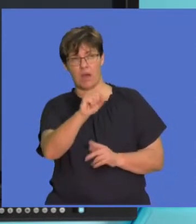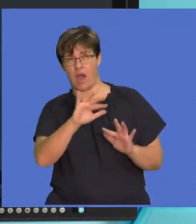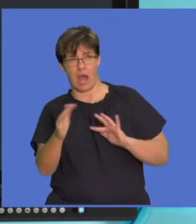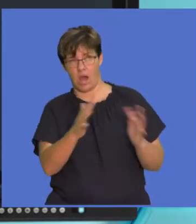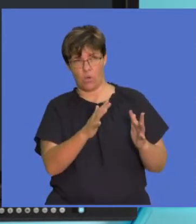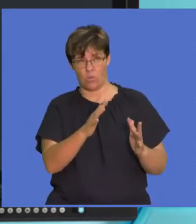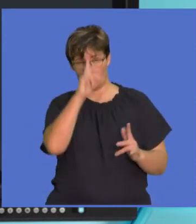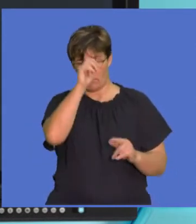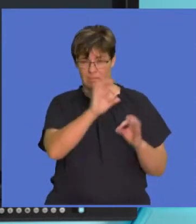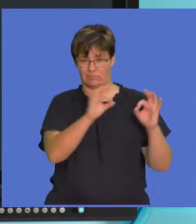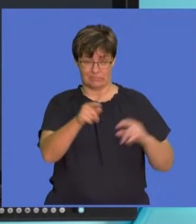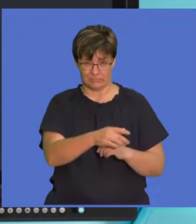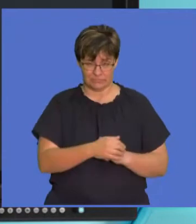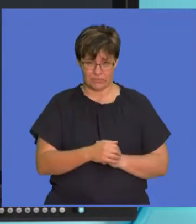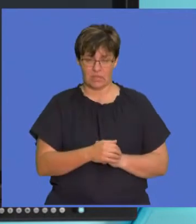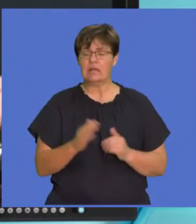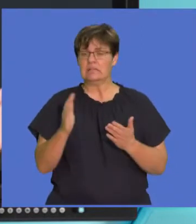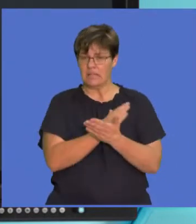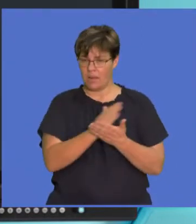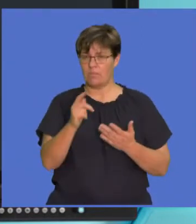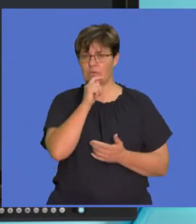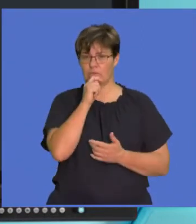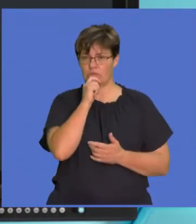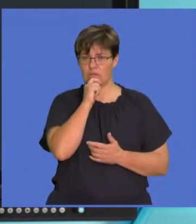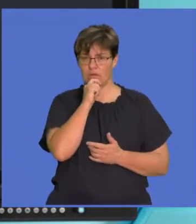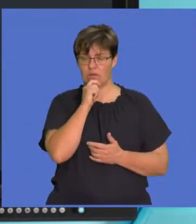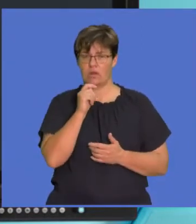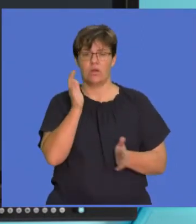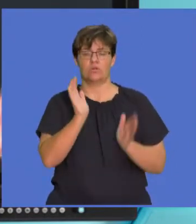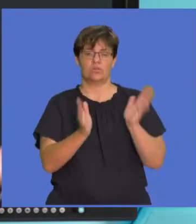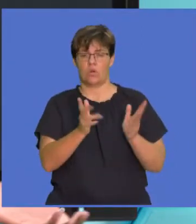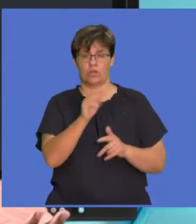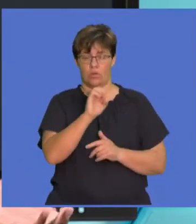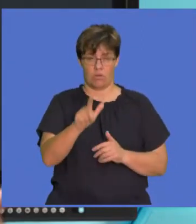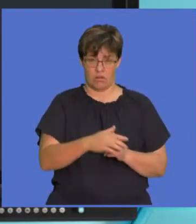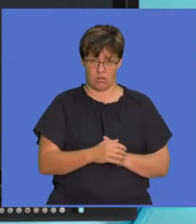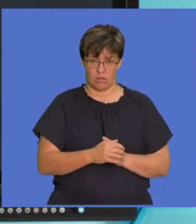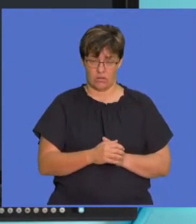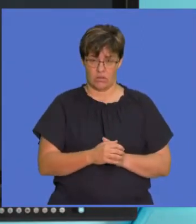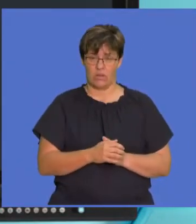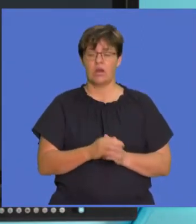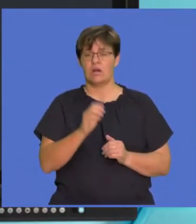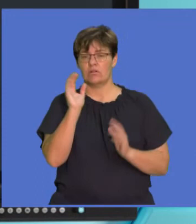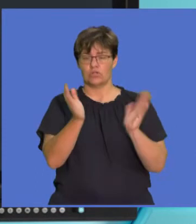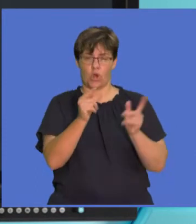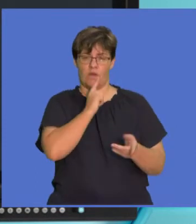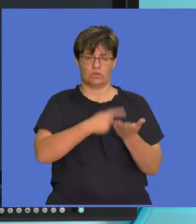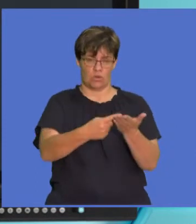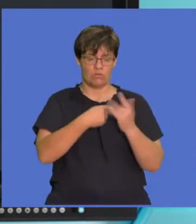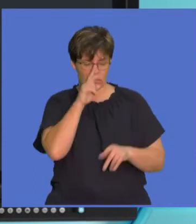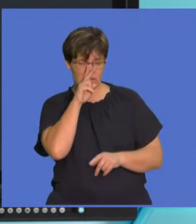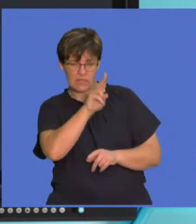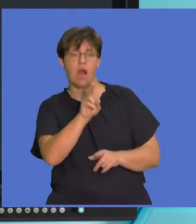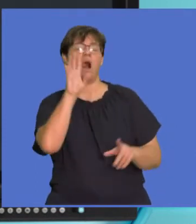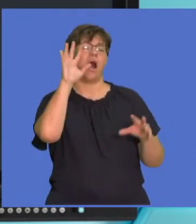sure that you do remember that. At times, they also use the word Socator, which maybe I will write down right now